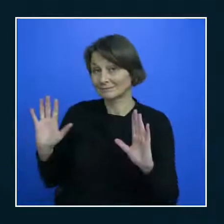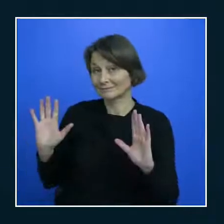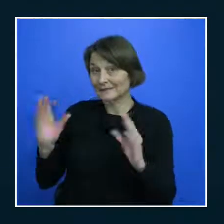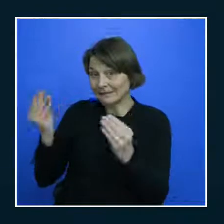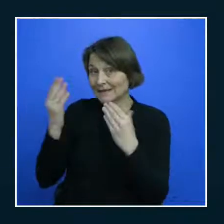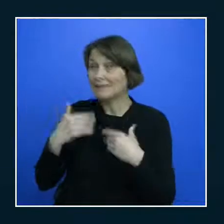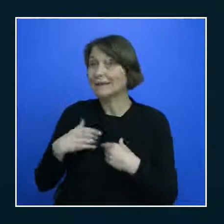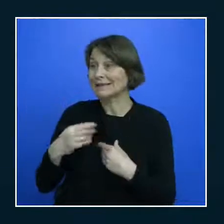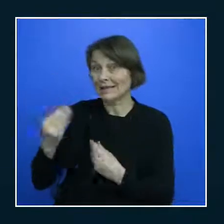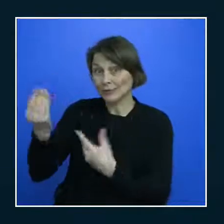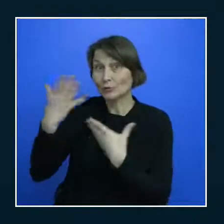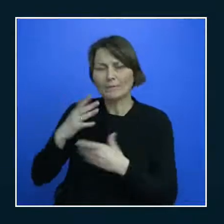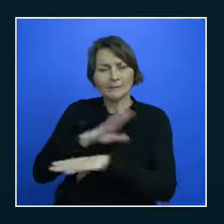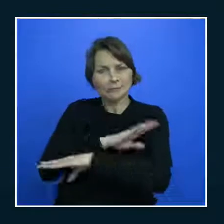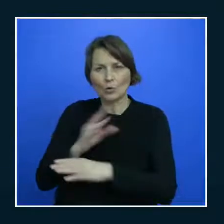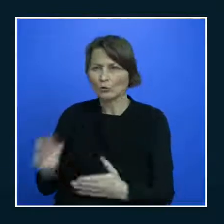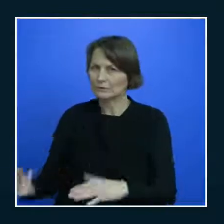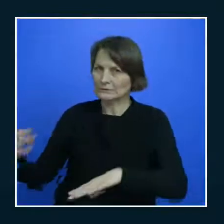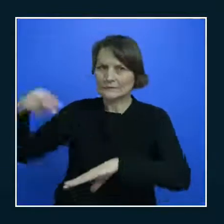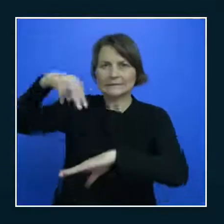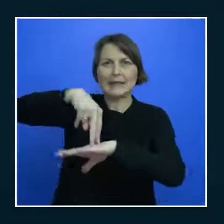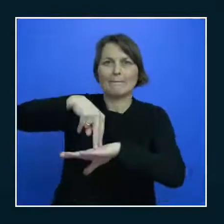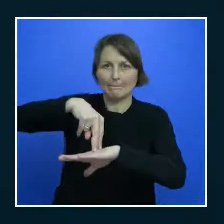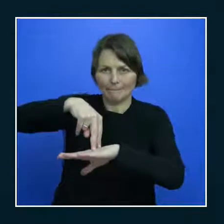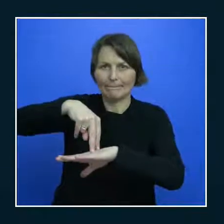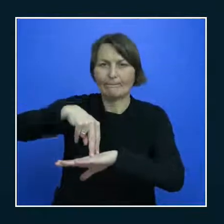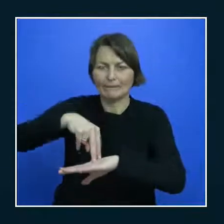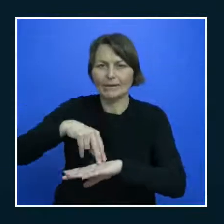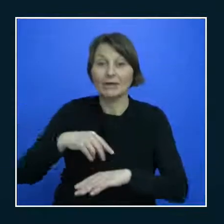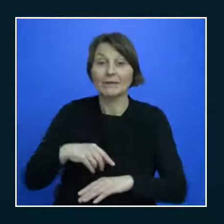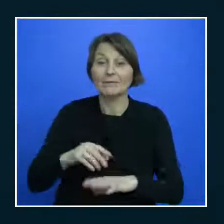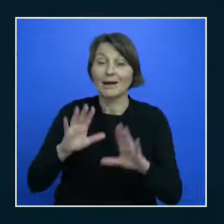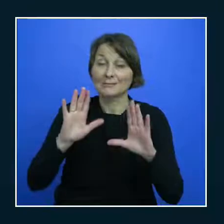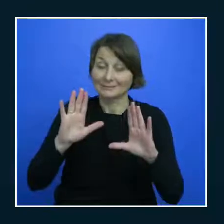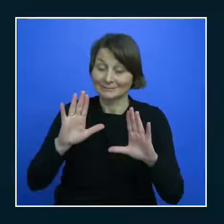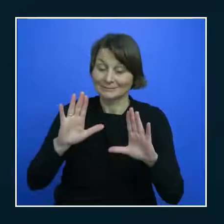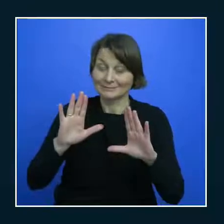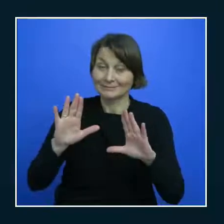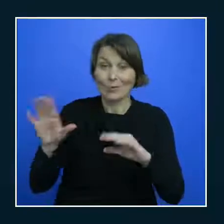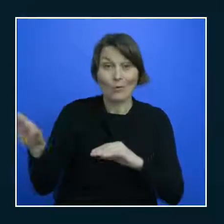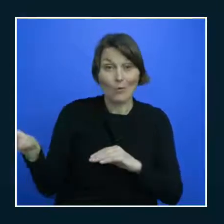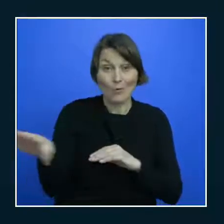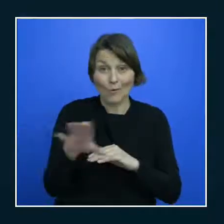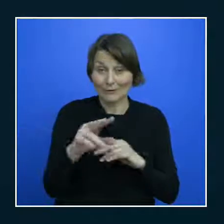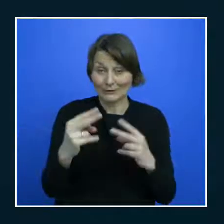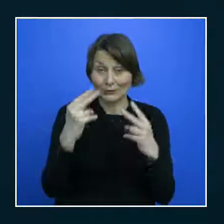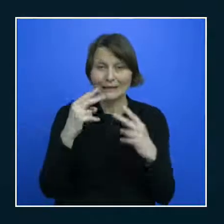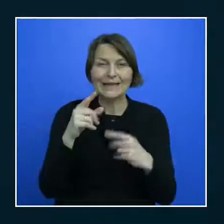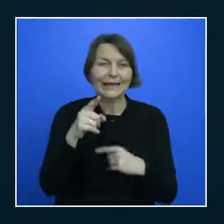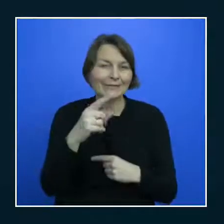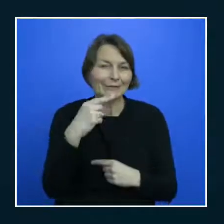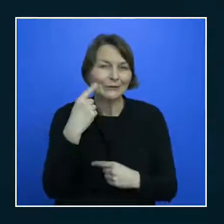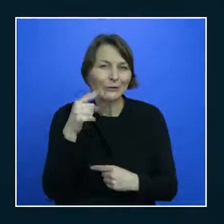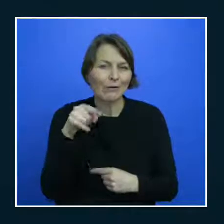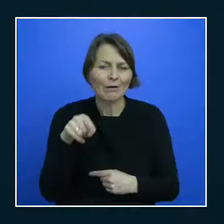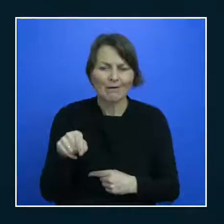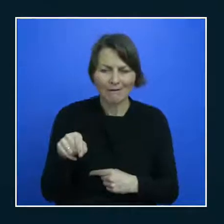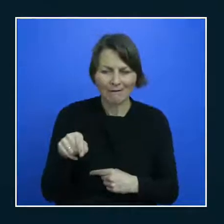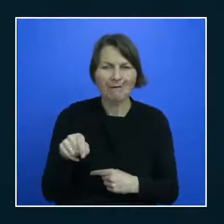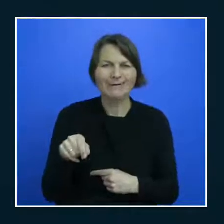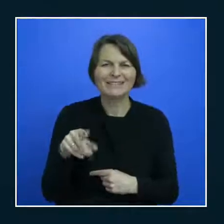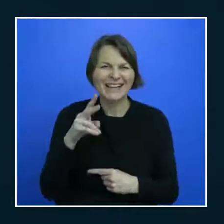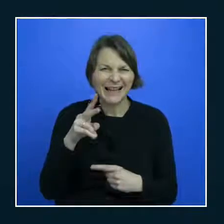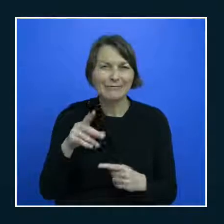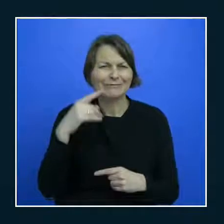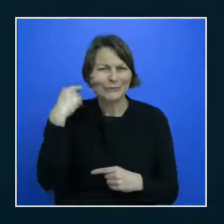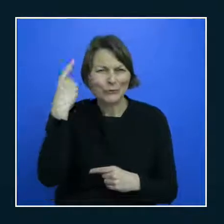on it, but it looked like look, all of us here, if you saw something that looked like a Star Trek